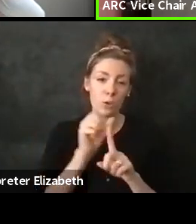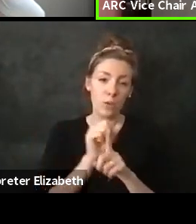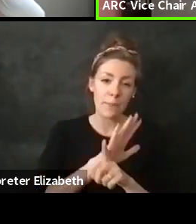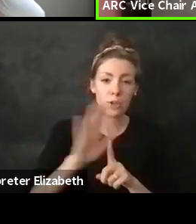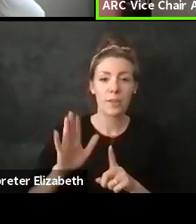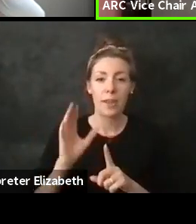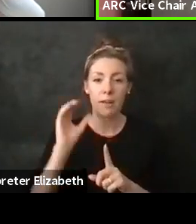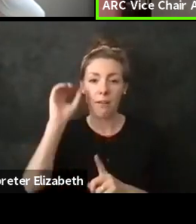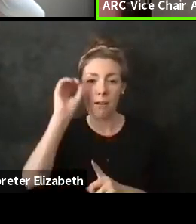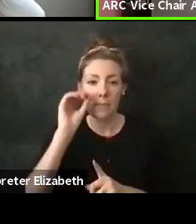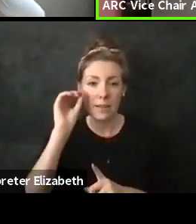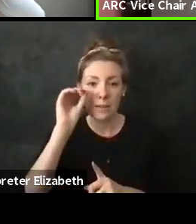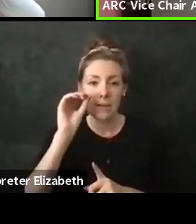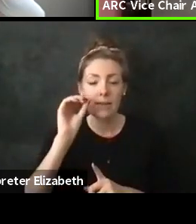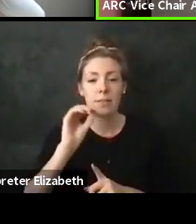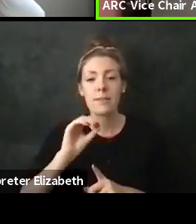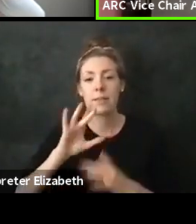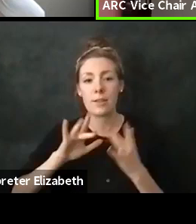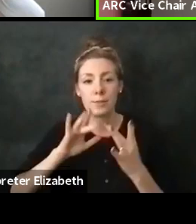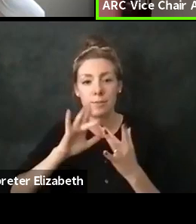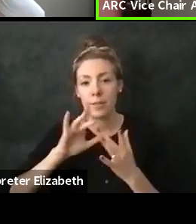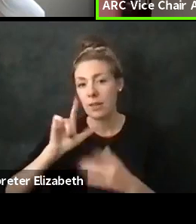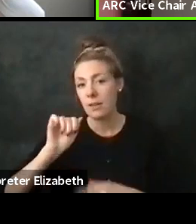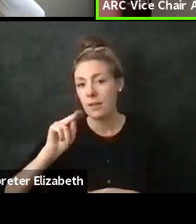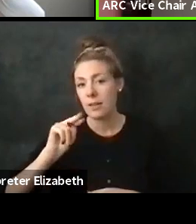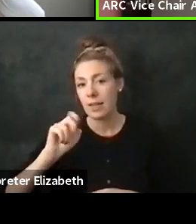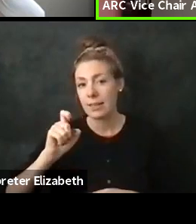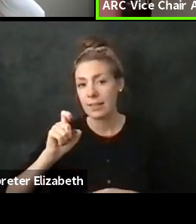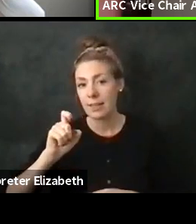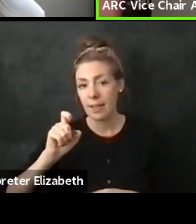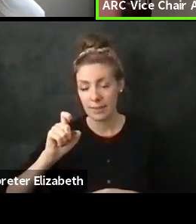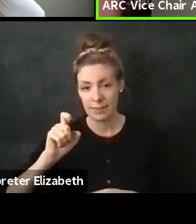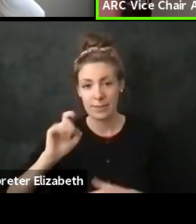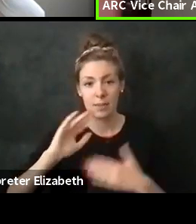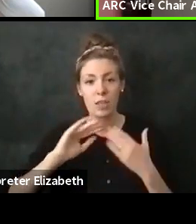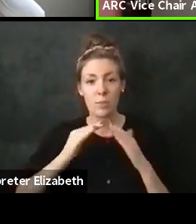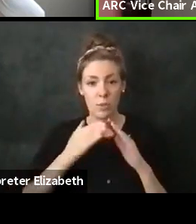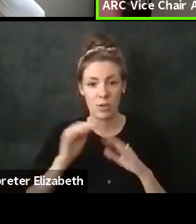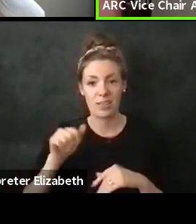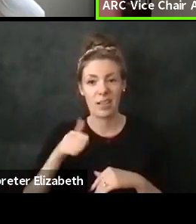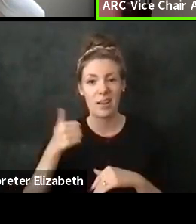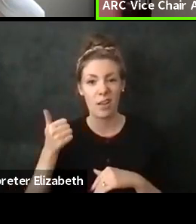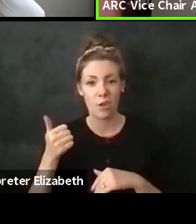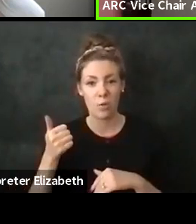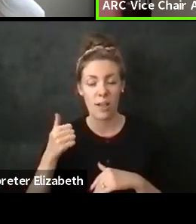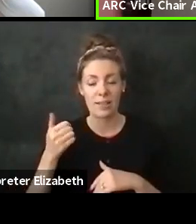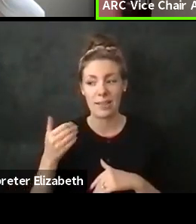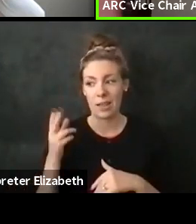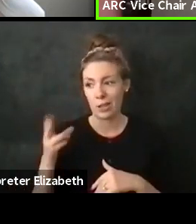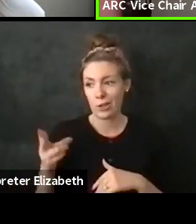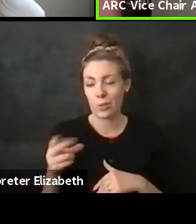and to reach to the Latinx community and other communities that are and have been underserved.